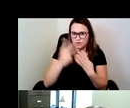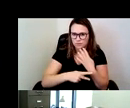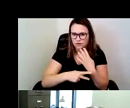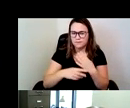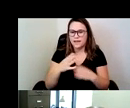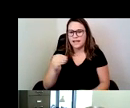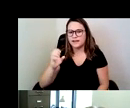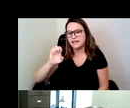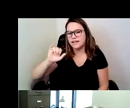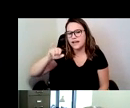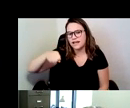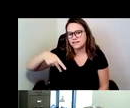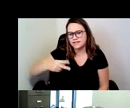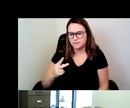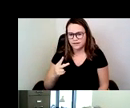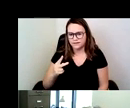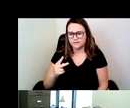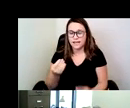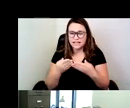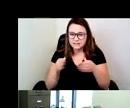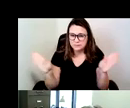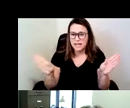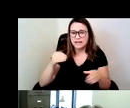EISEP-Expanded In-Home Services for the Elderly Program.